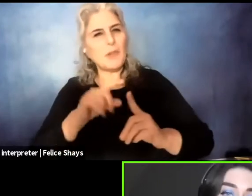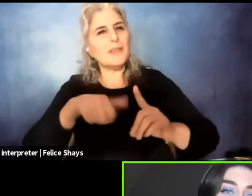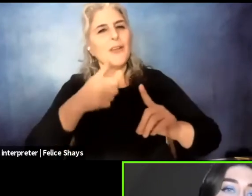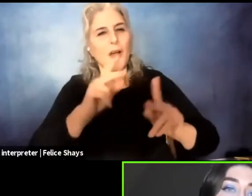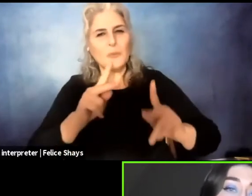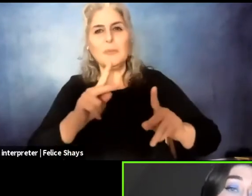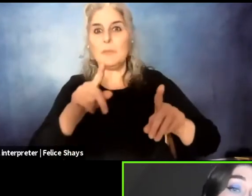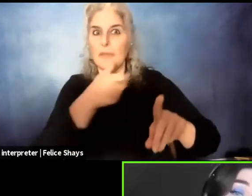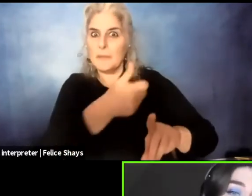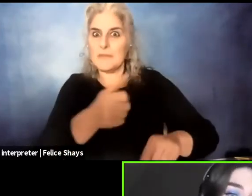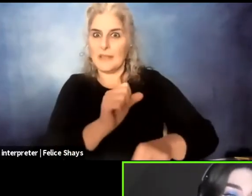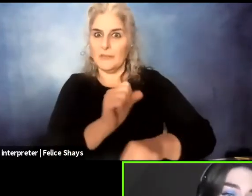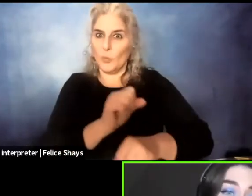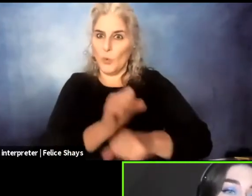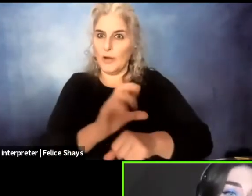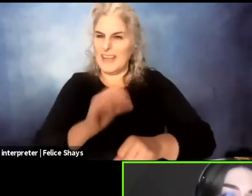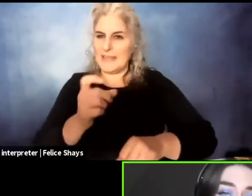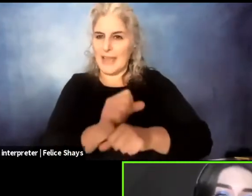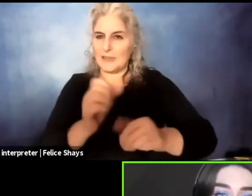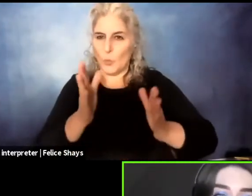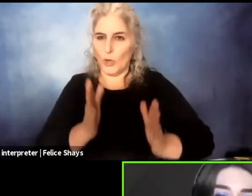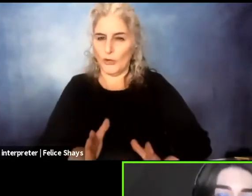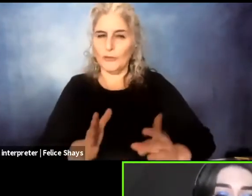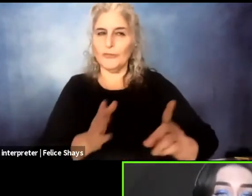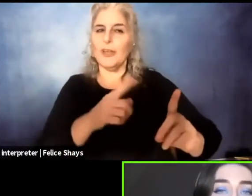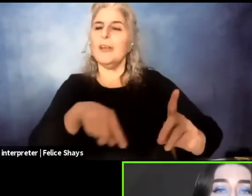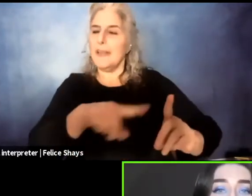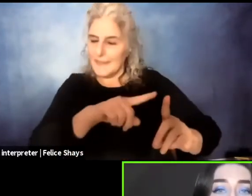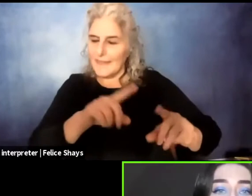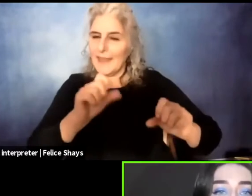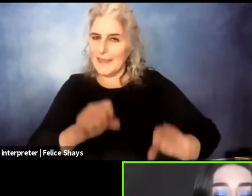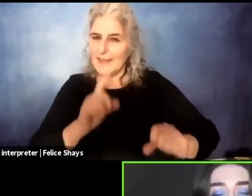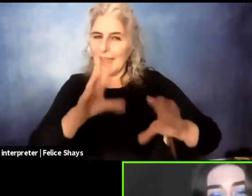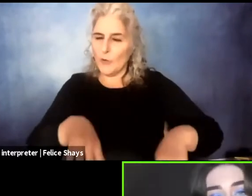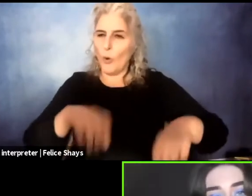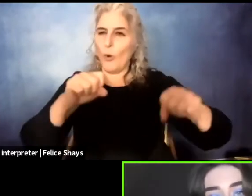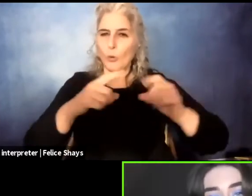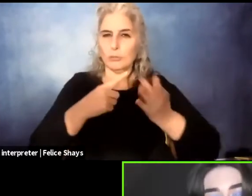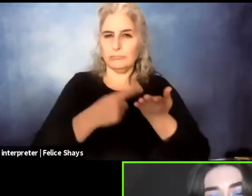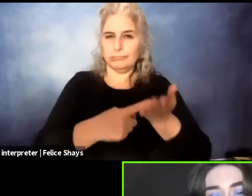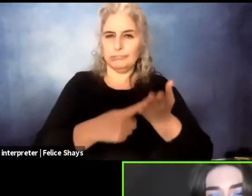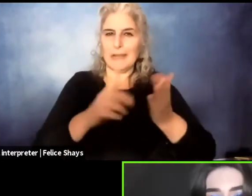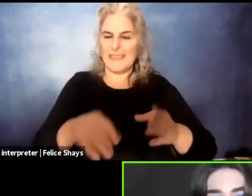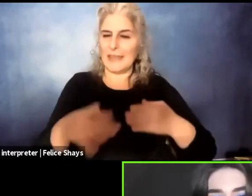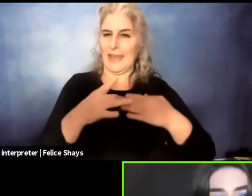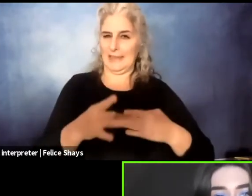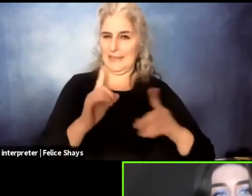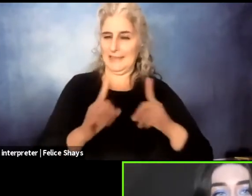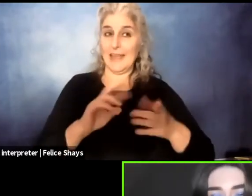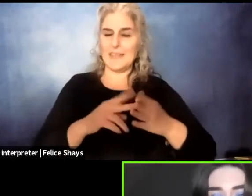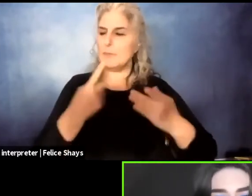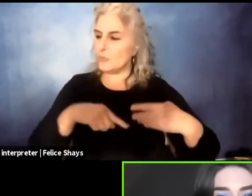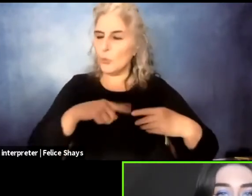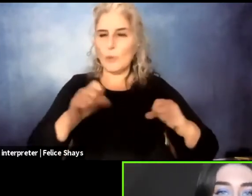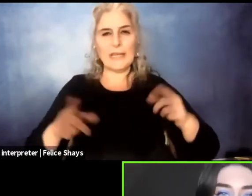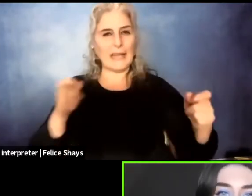conversation and lead that conversation, be the ones holding that space. And then we can make sure that we're in charge of those narratives and that they